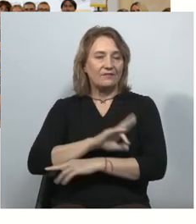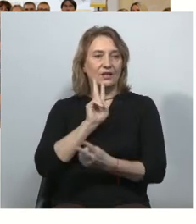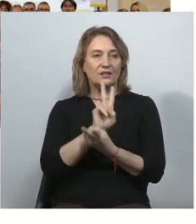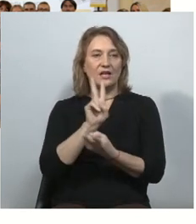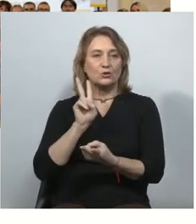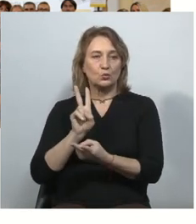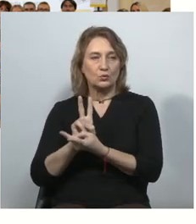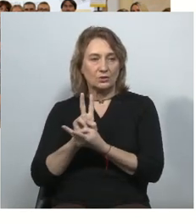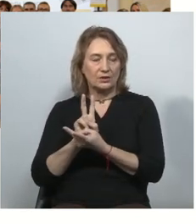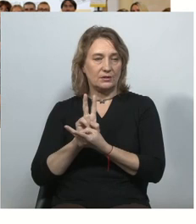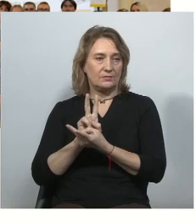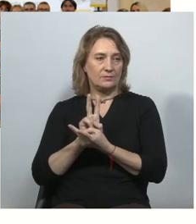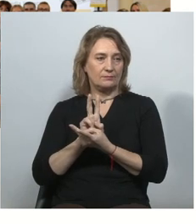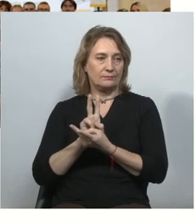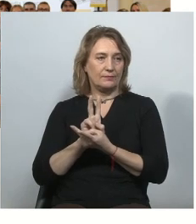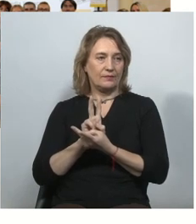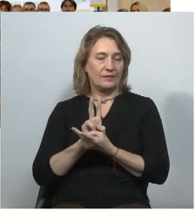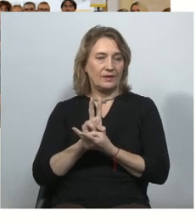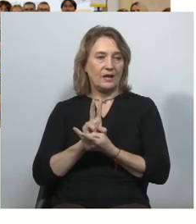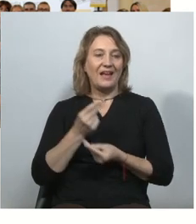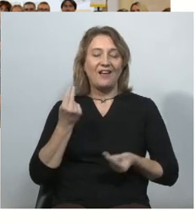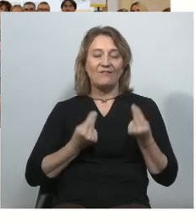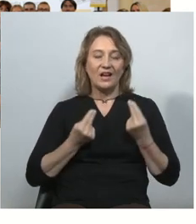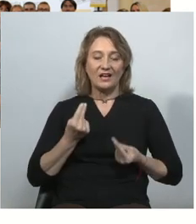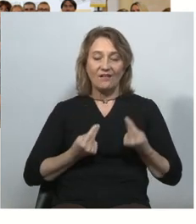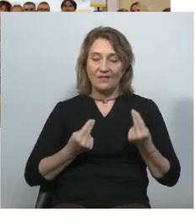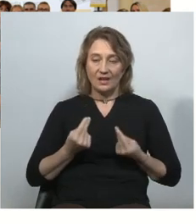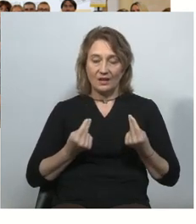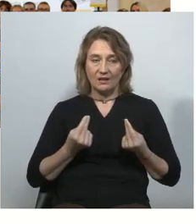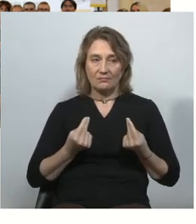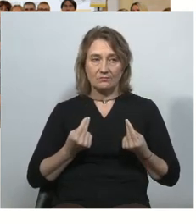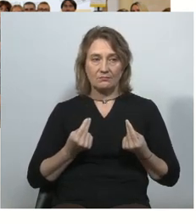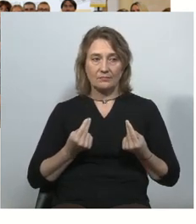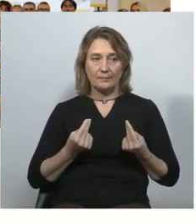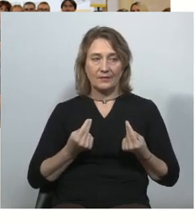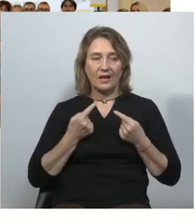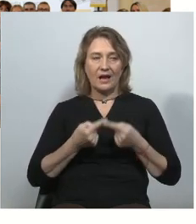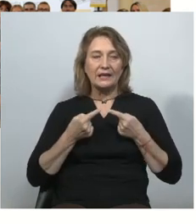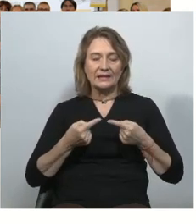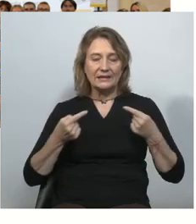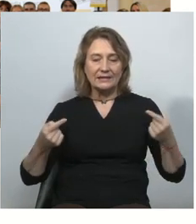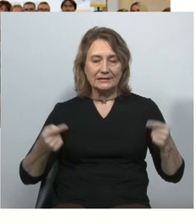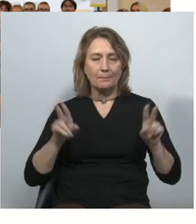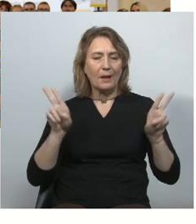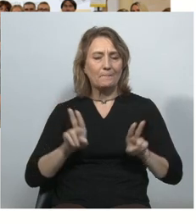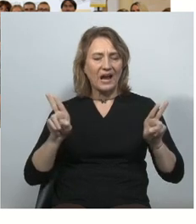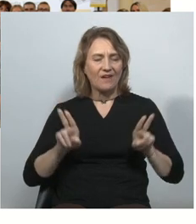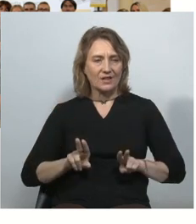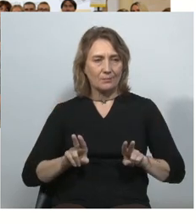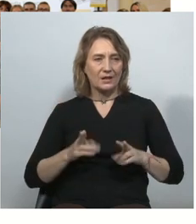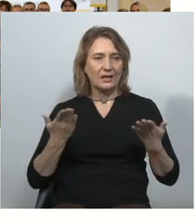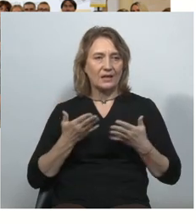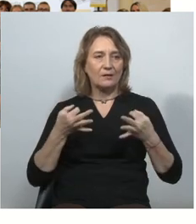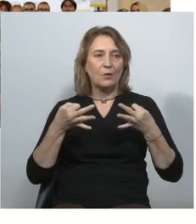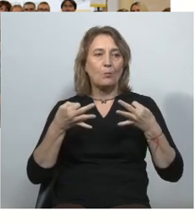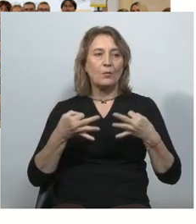materials. Then those people attended offline events with facilitators and using different exercises,